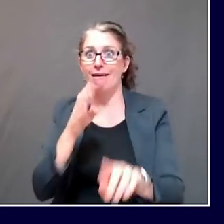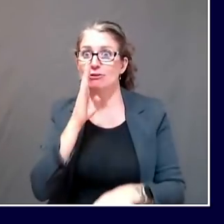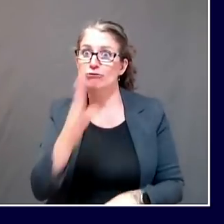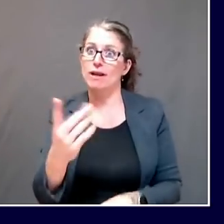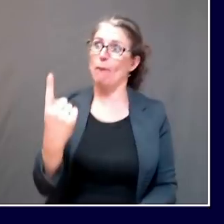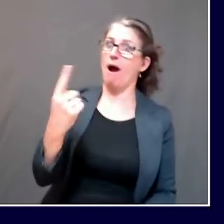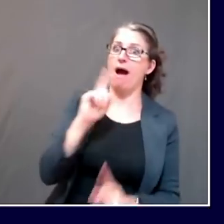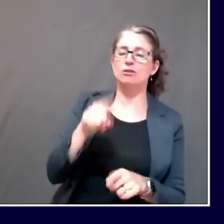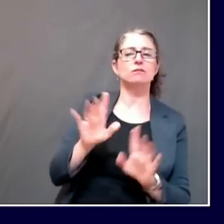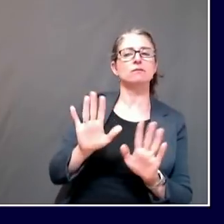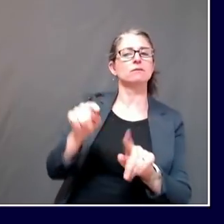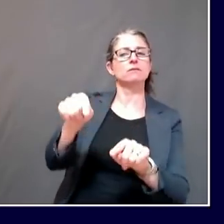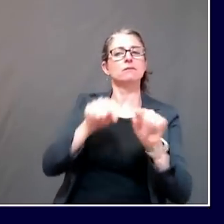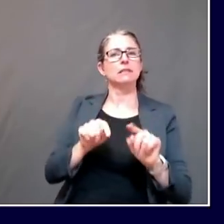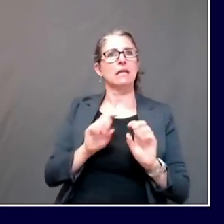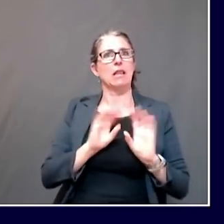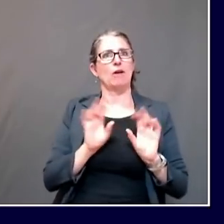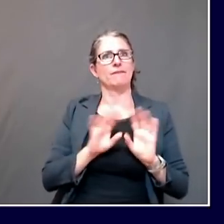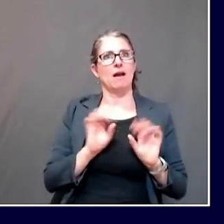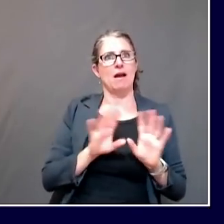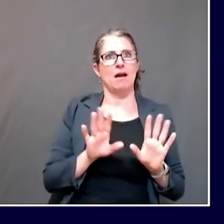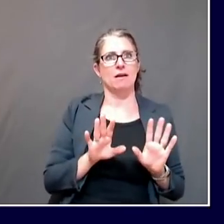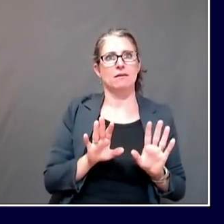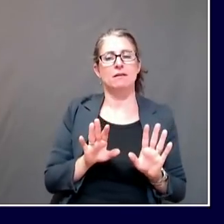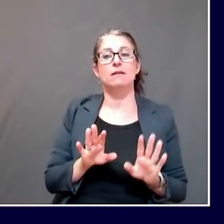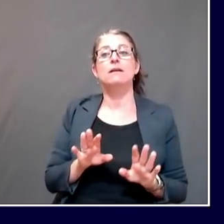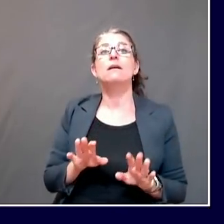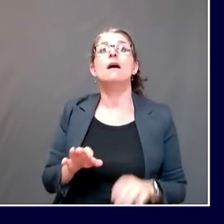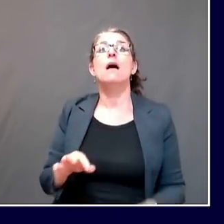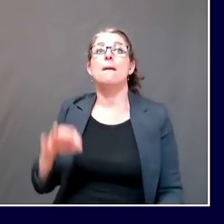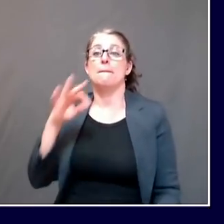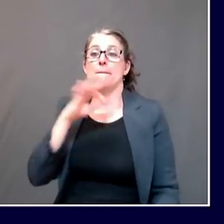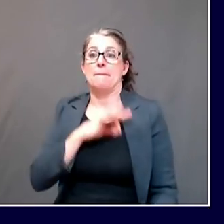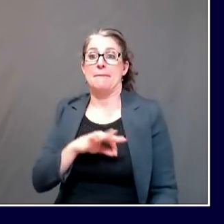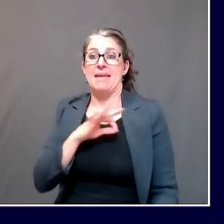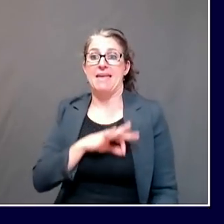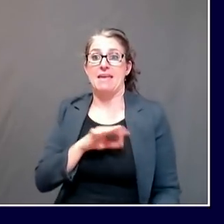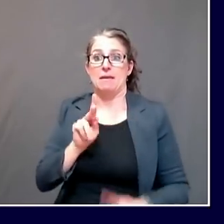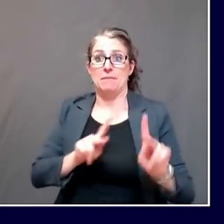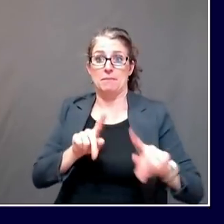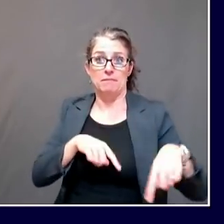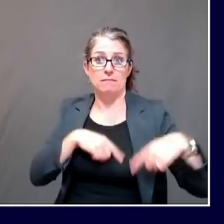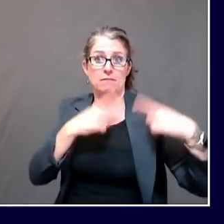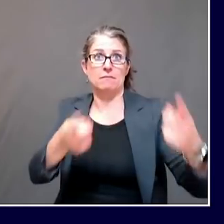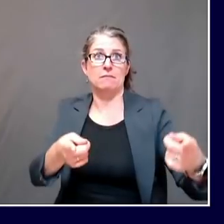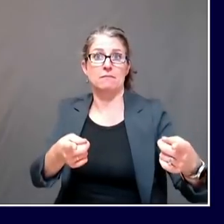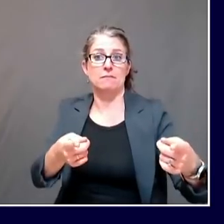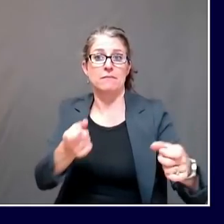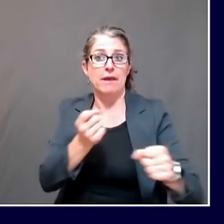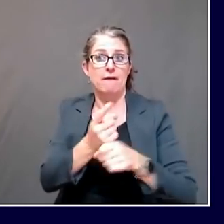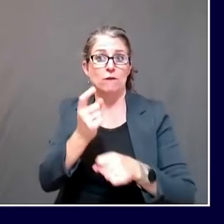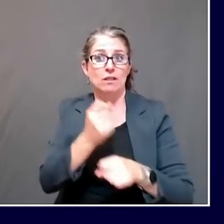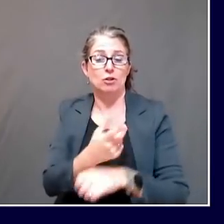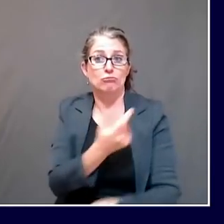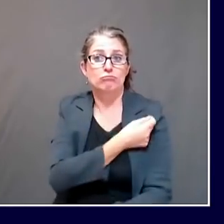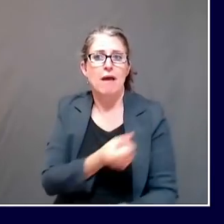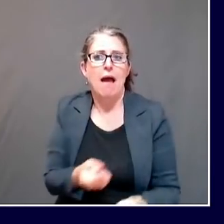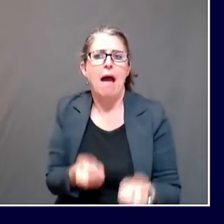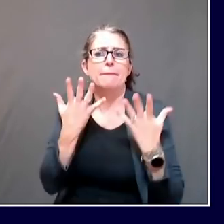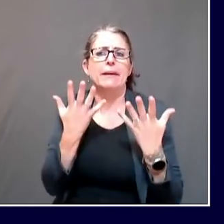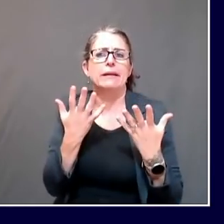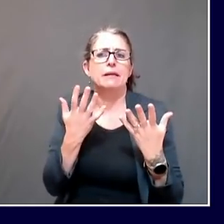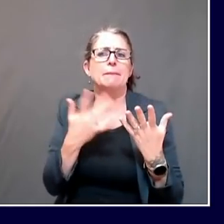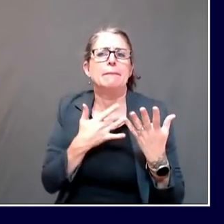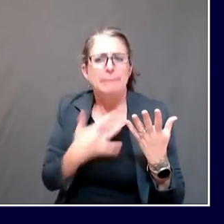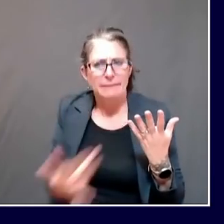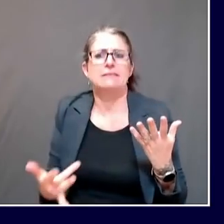people have gotten their flu shot. What we want to do is to get that number as high as possible, especially as we